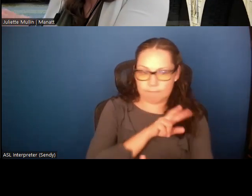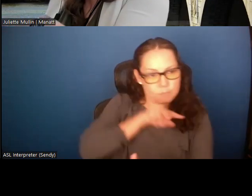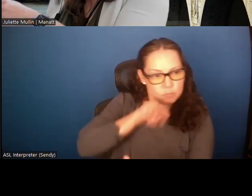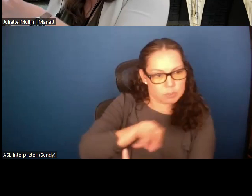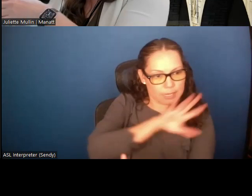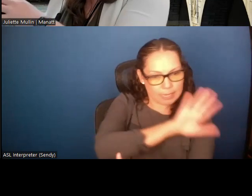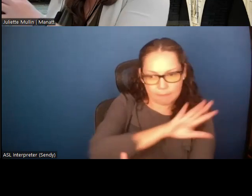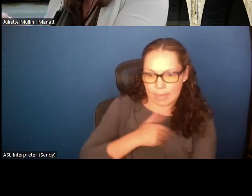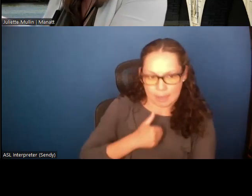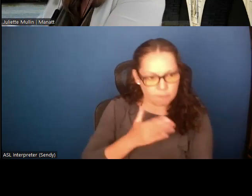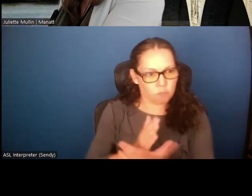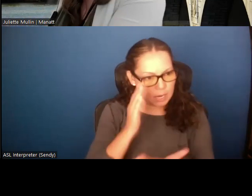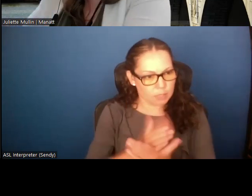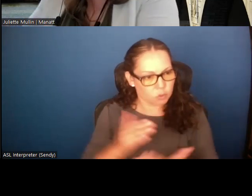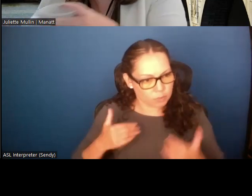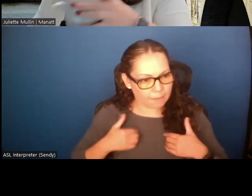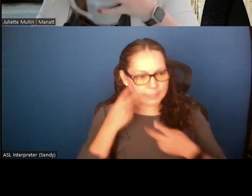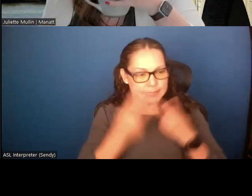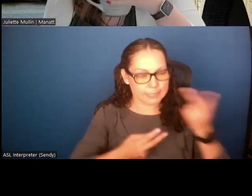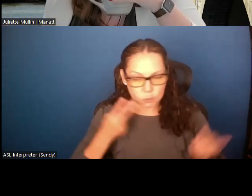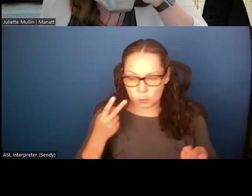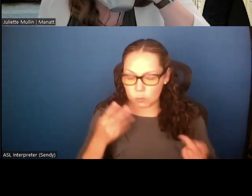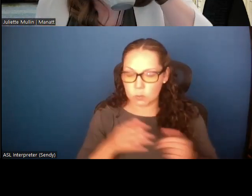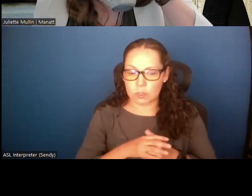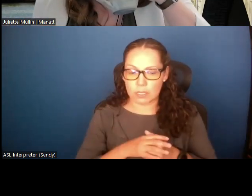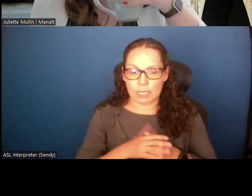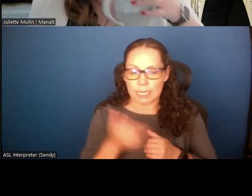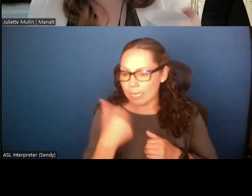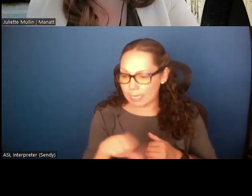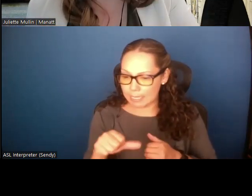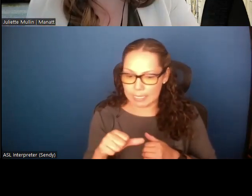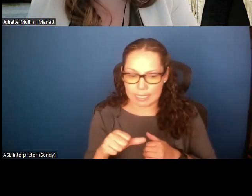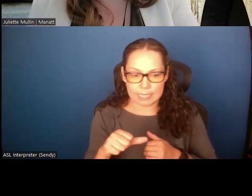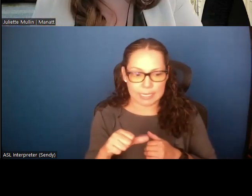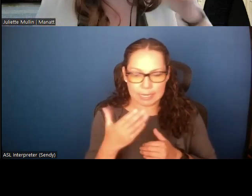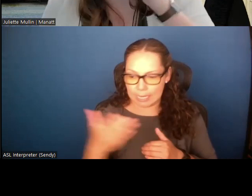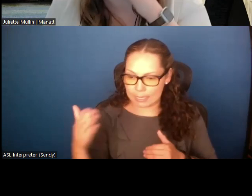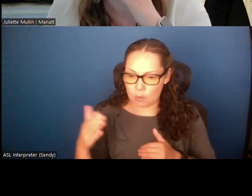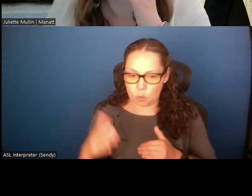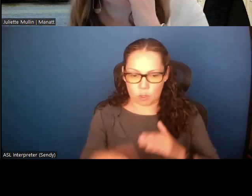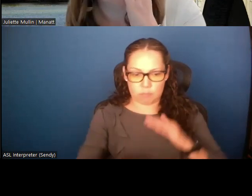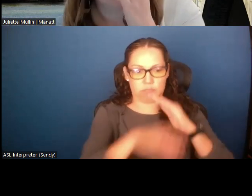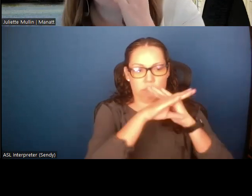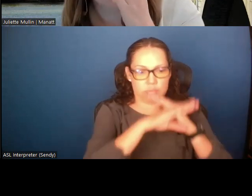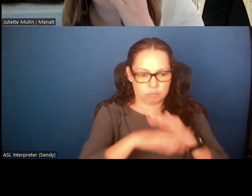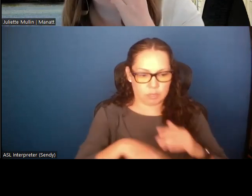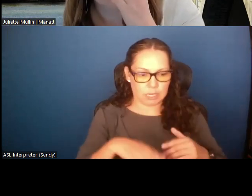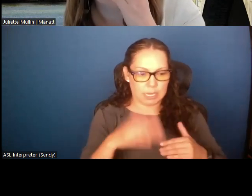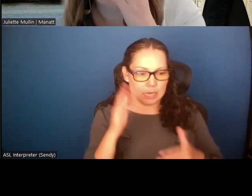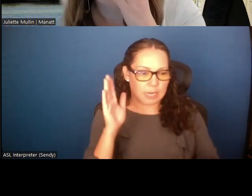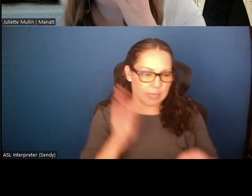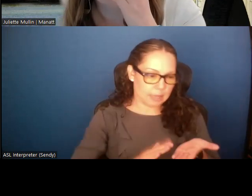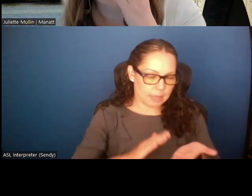So anything that would limit that right in any way should be justifiable.